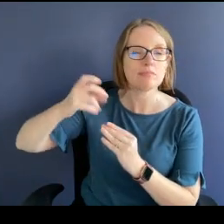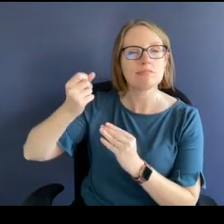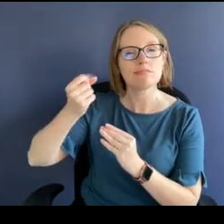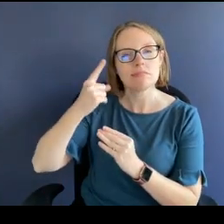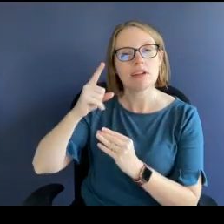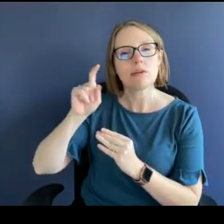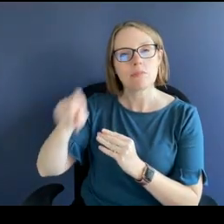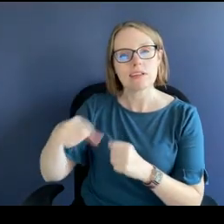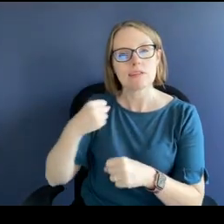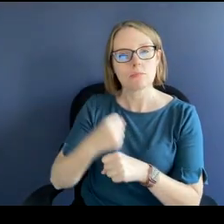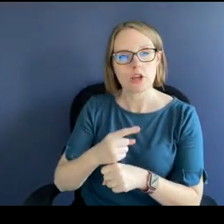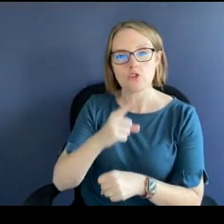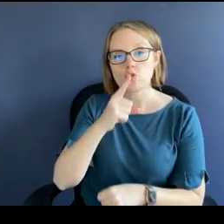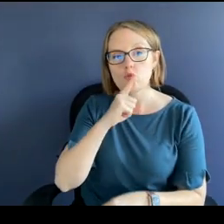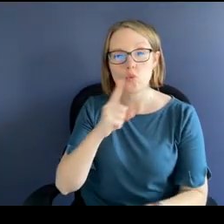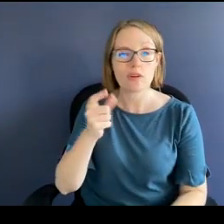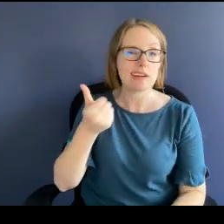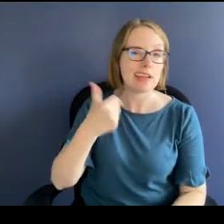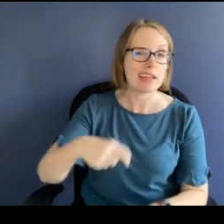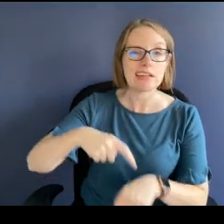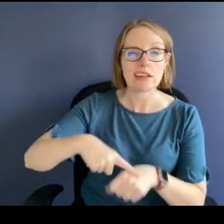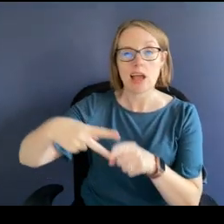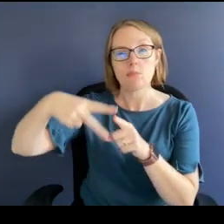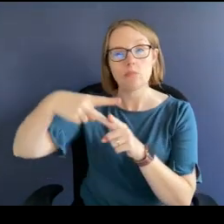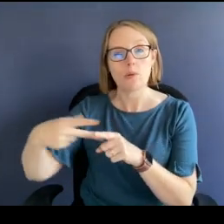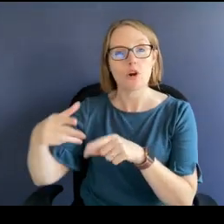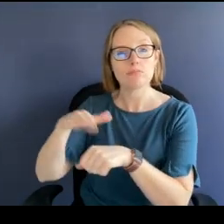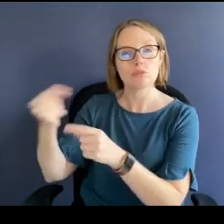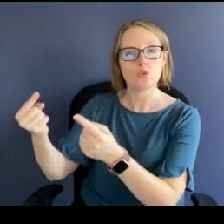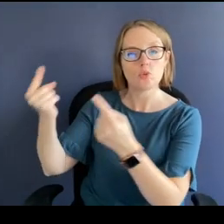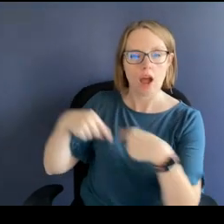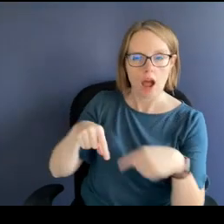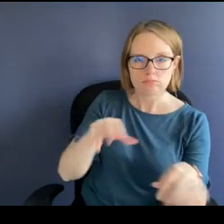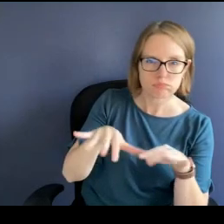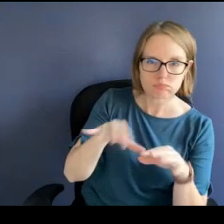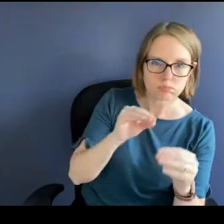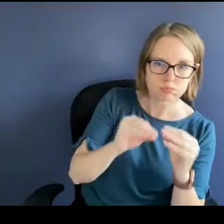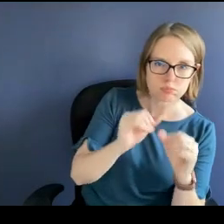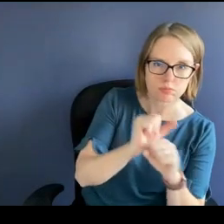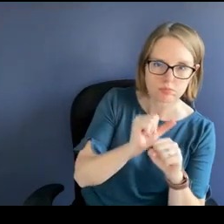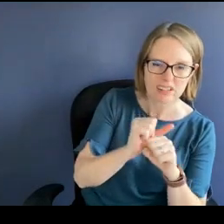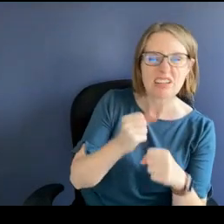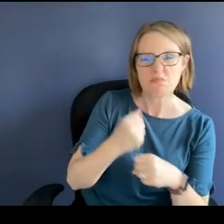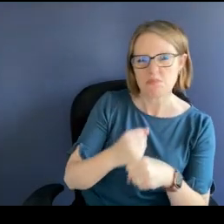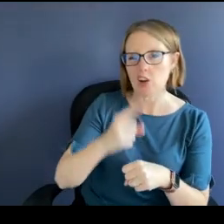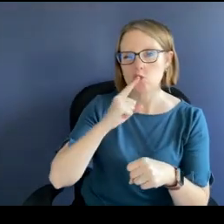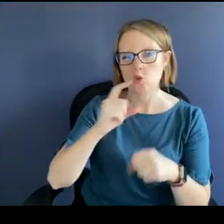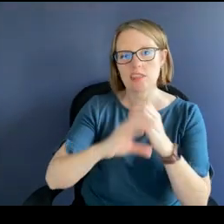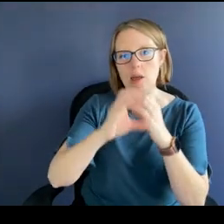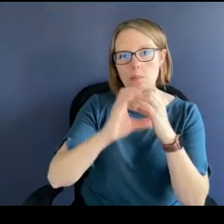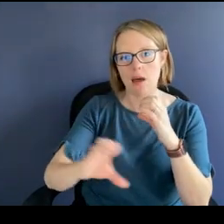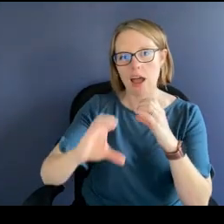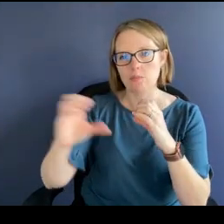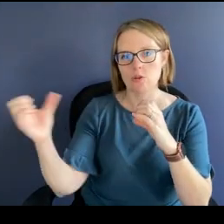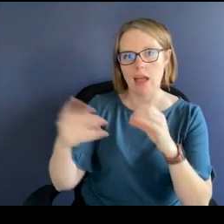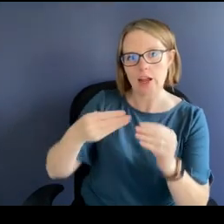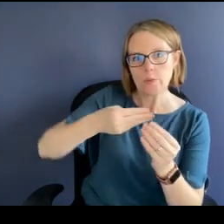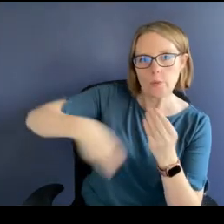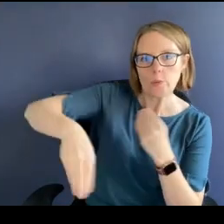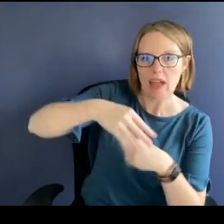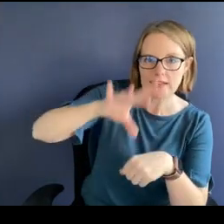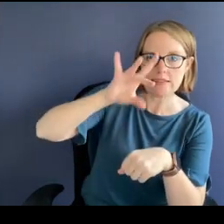that after a plumbing service that the wrap does adhere or